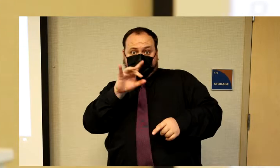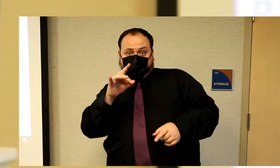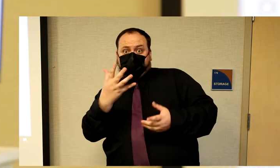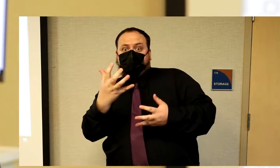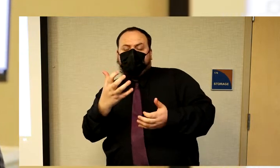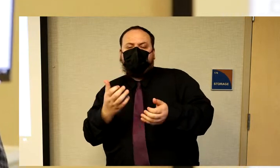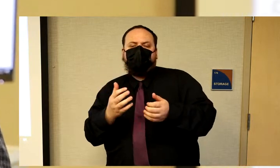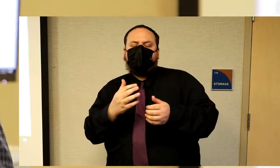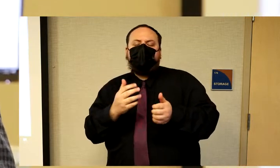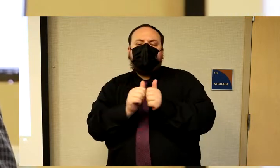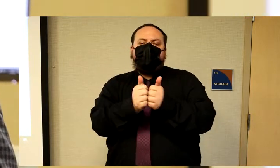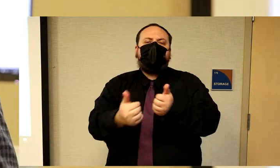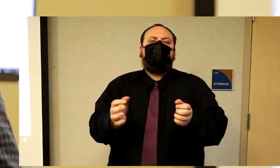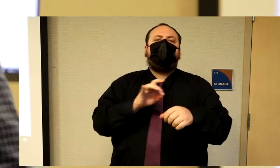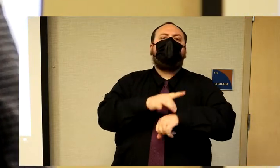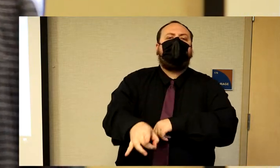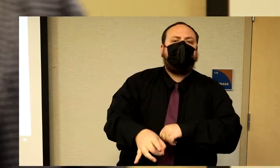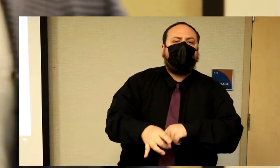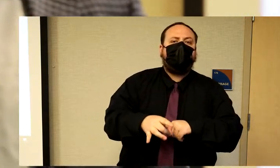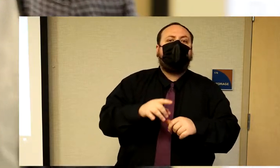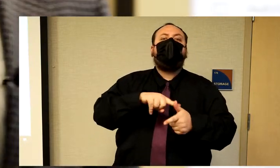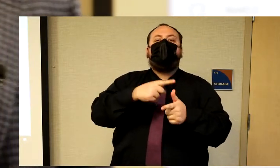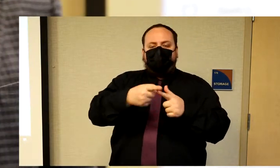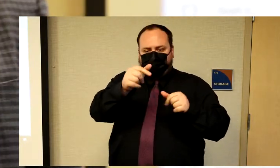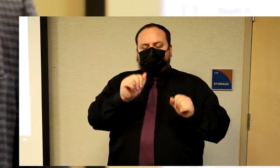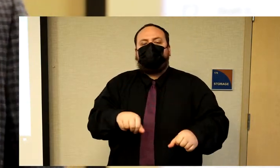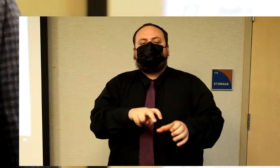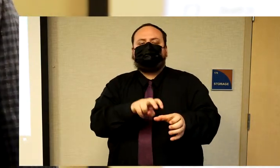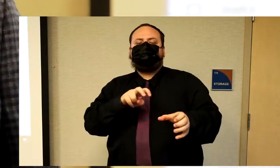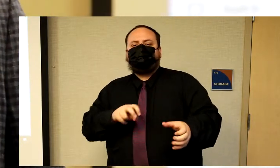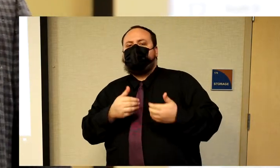here. Yes, sir. So